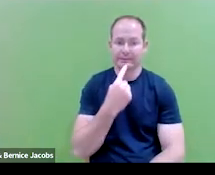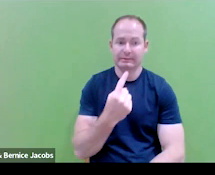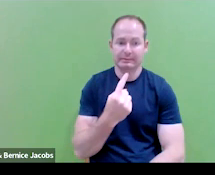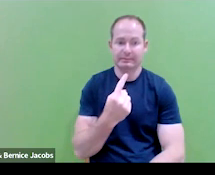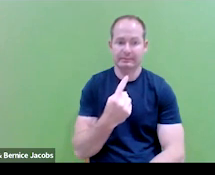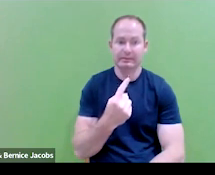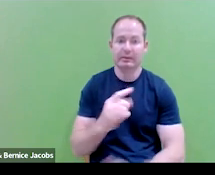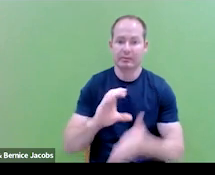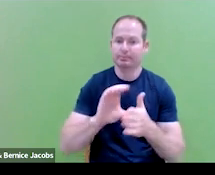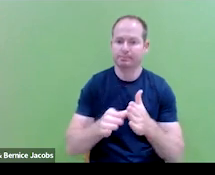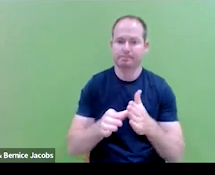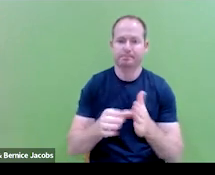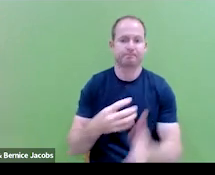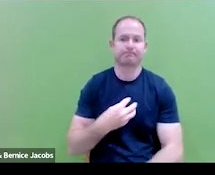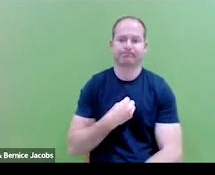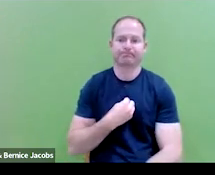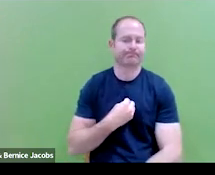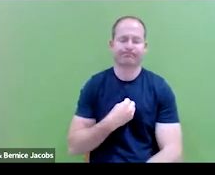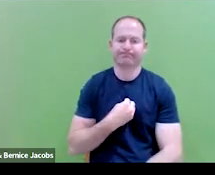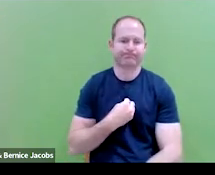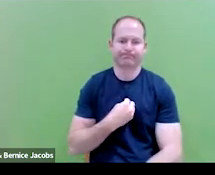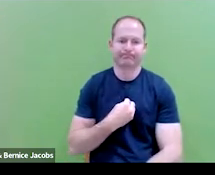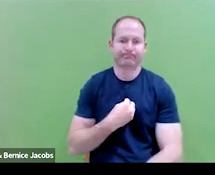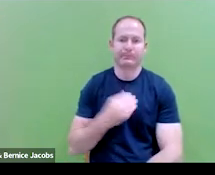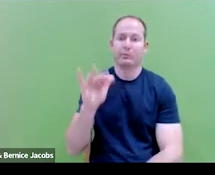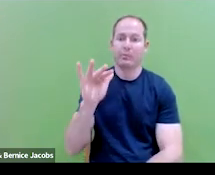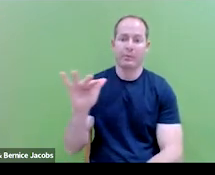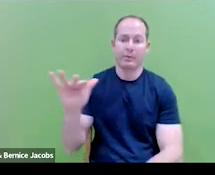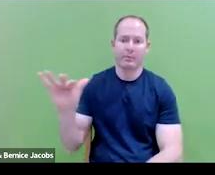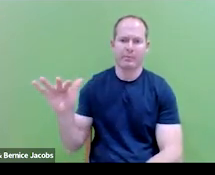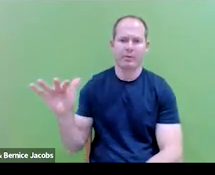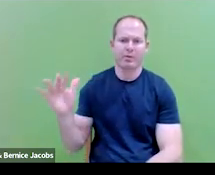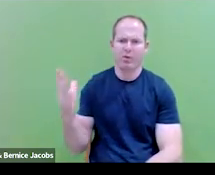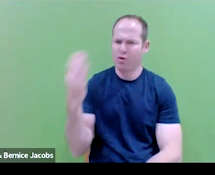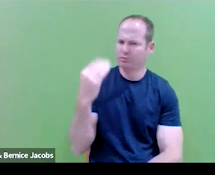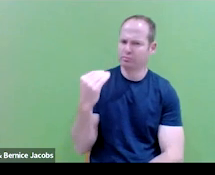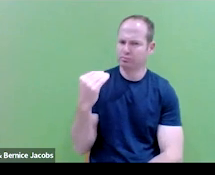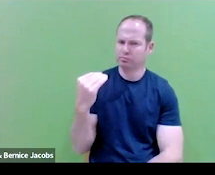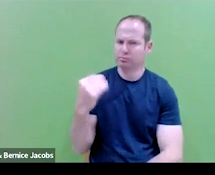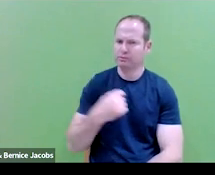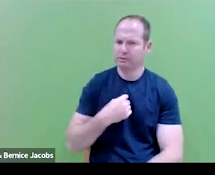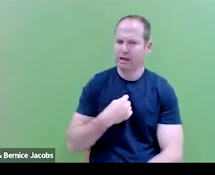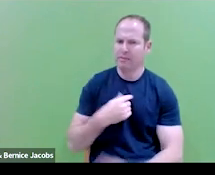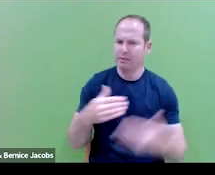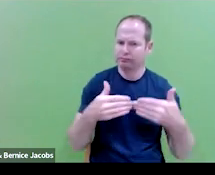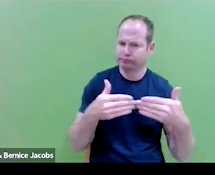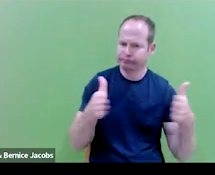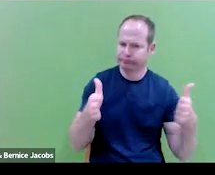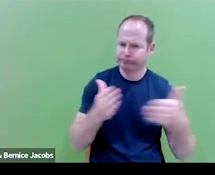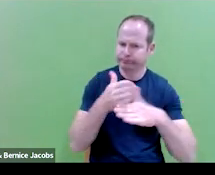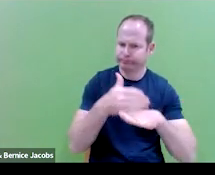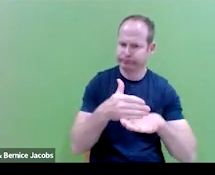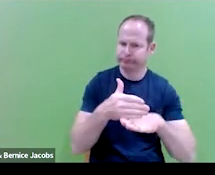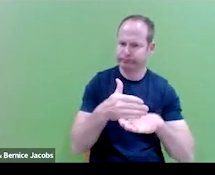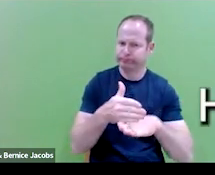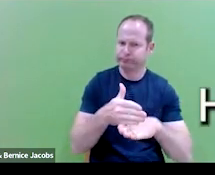person with a disability, and I often get asked, when people see me come in as an access consultant, oh, you're not a person